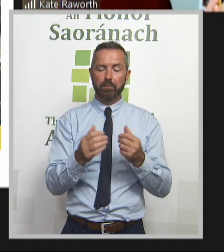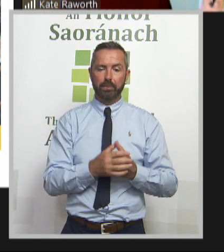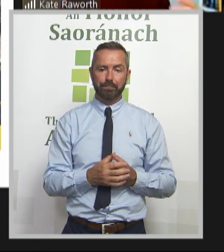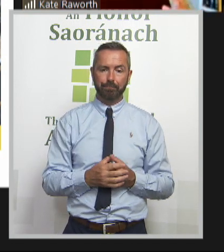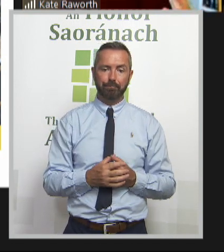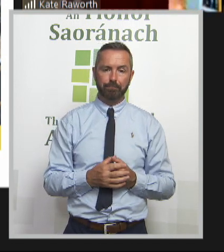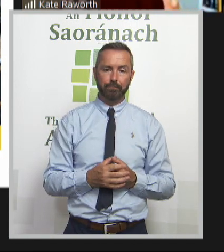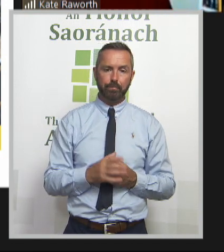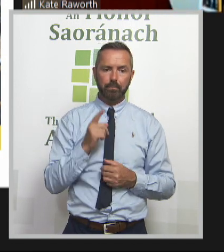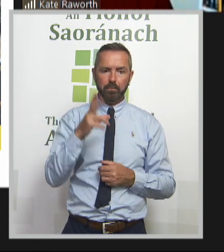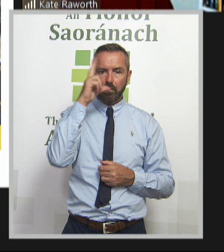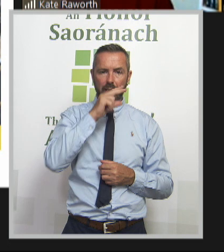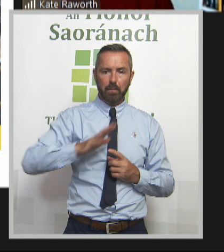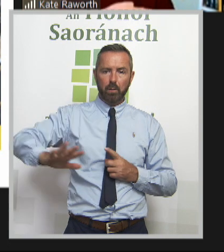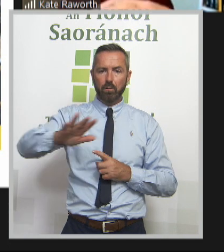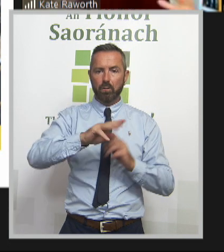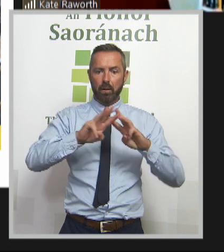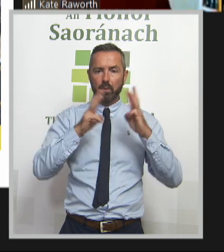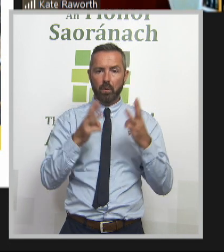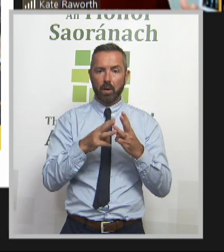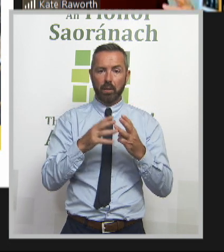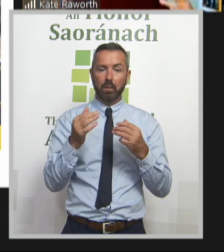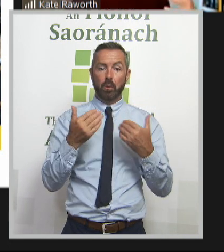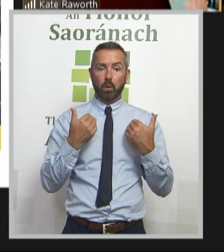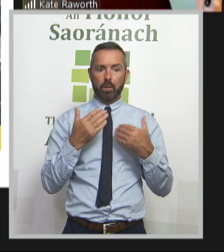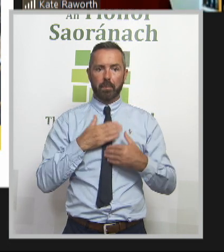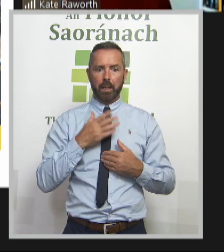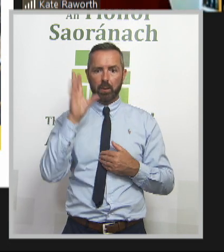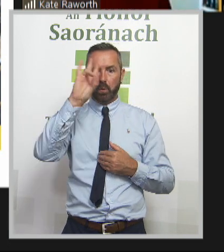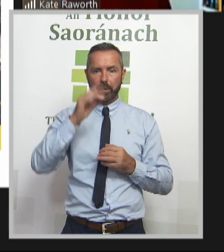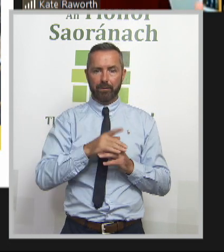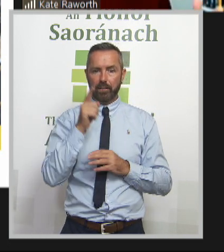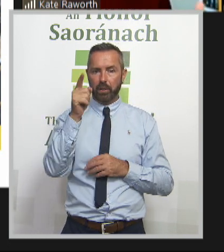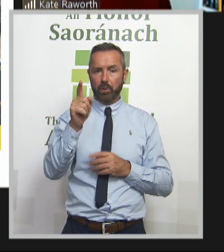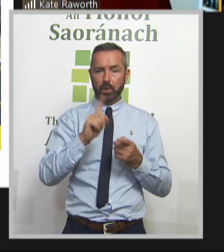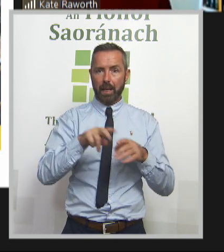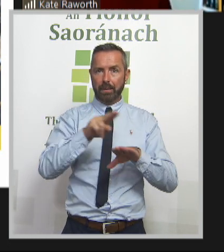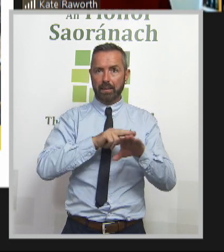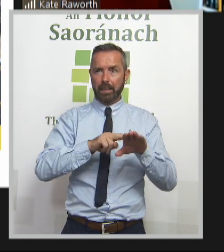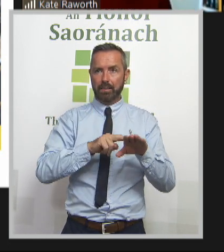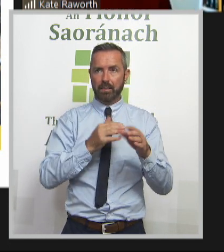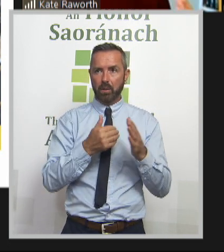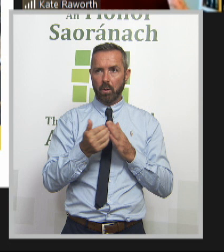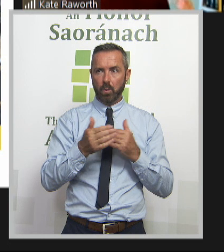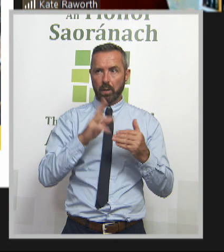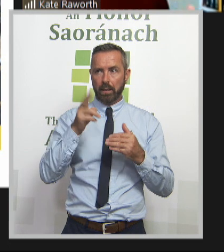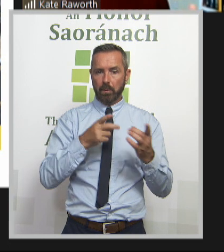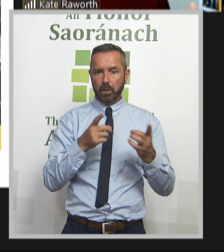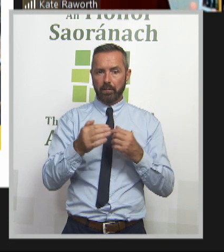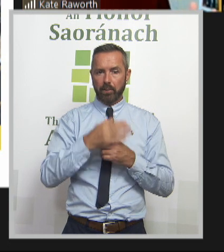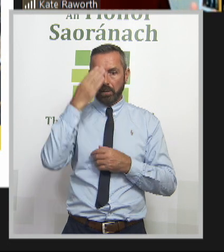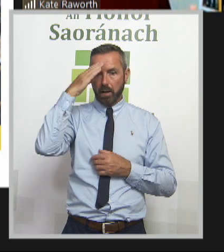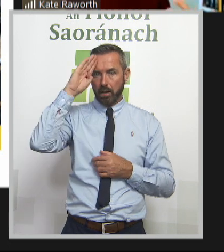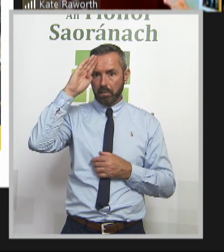world. And of course, the question for you is, and for your nation, what will regenerative solutions look like in Ireland? That's not for me to